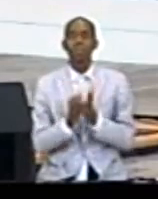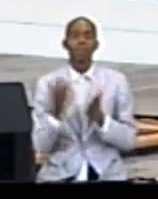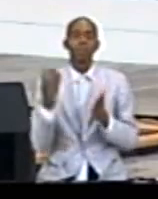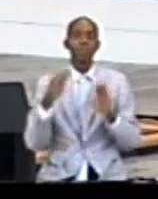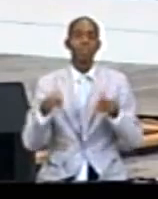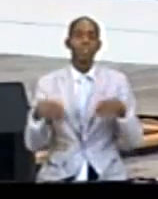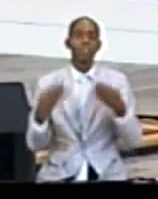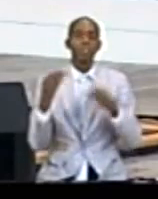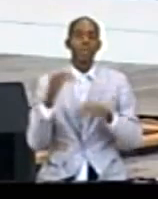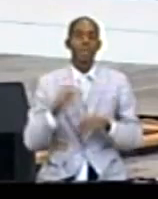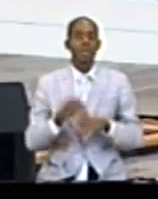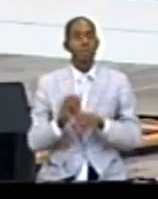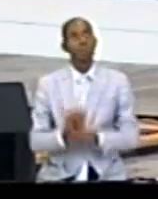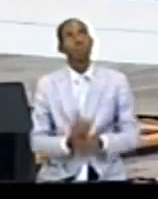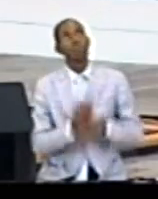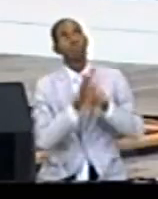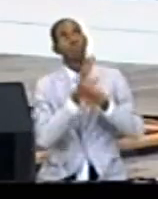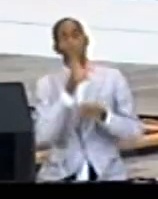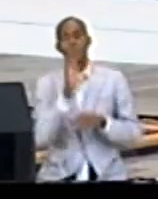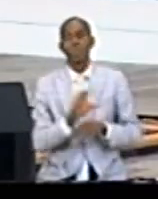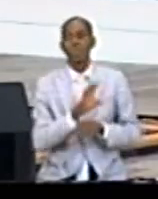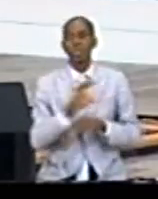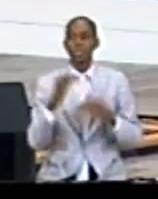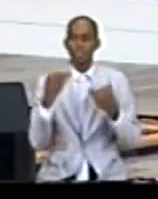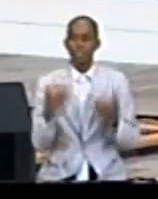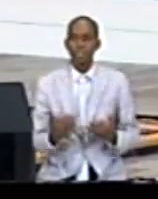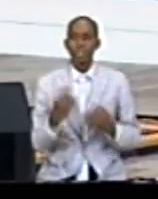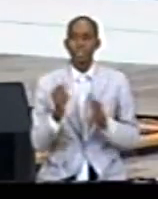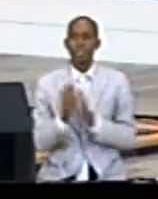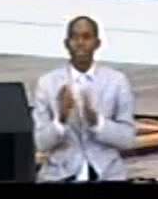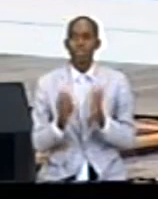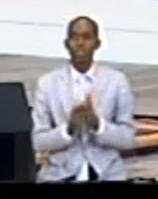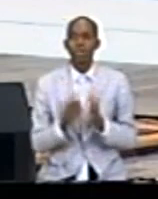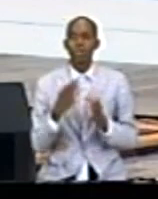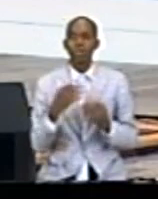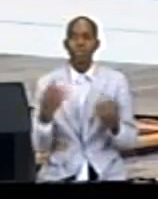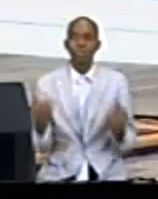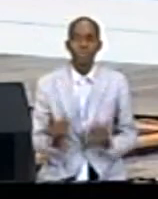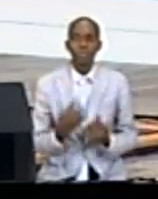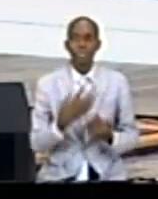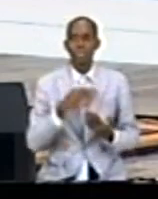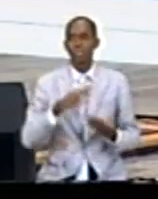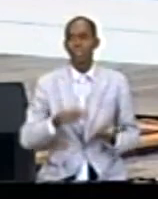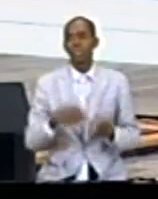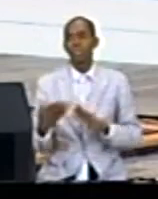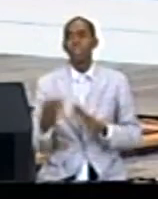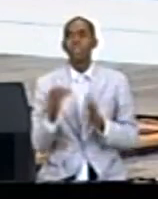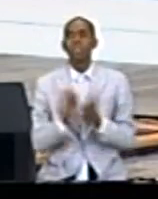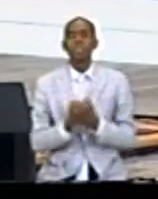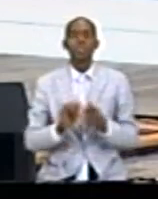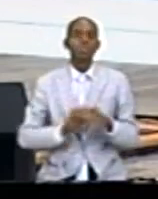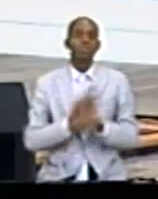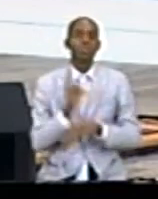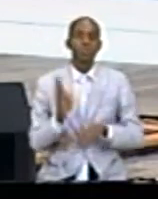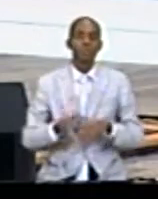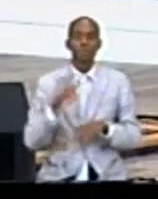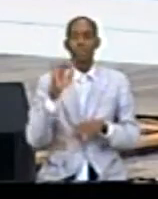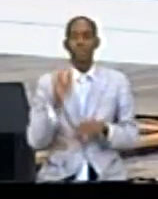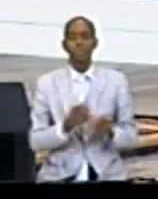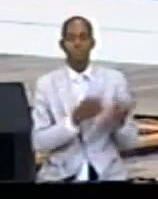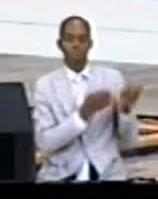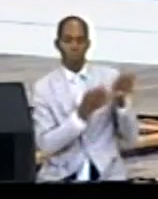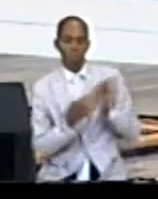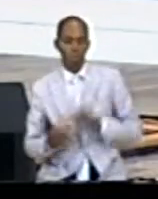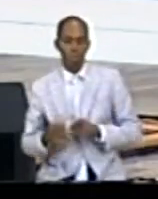Calvary. And now the law of sin and death that normally pulls everybody